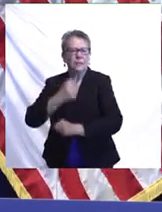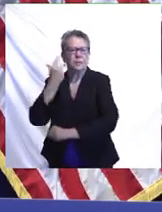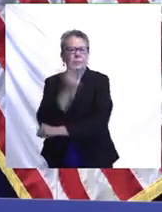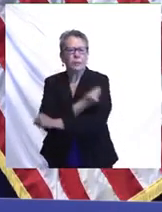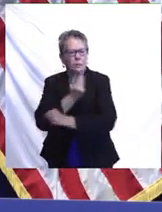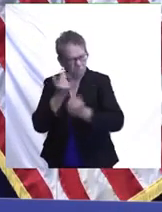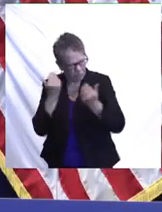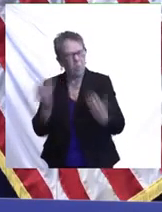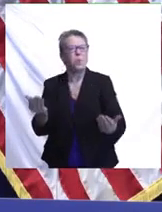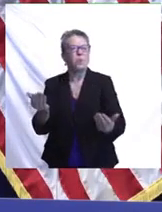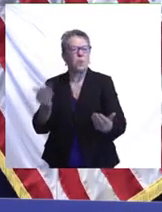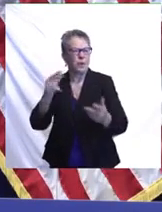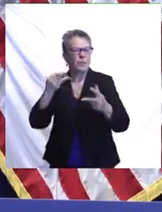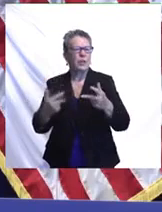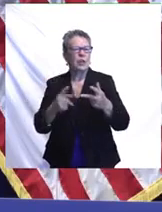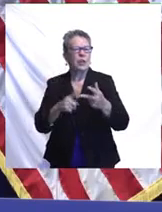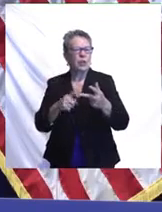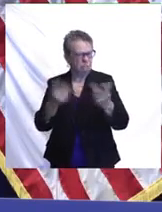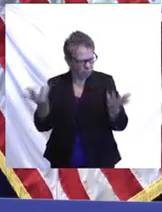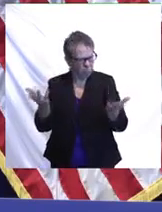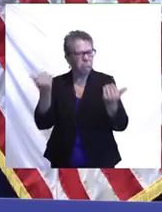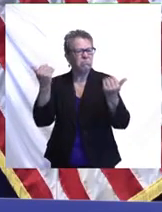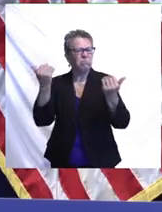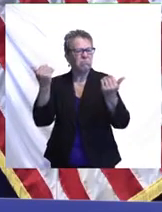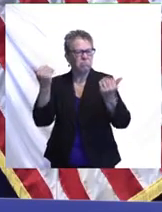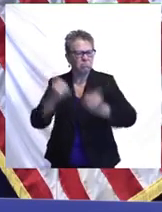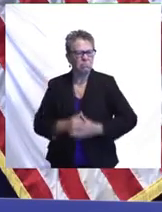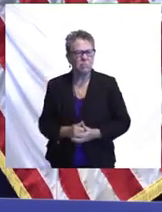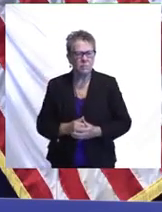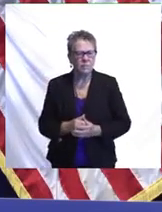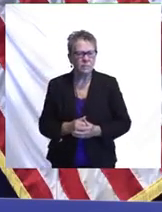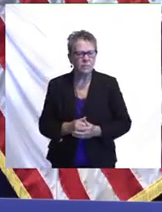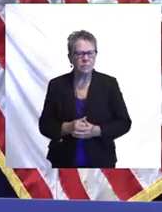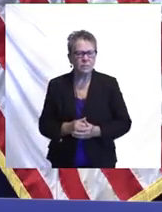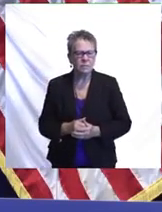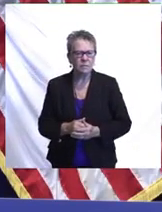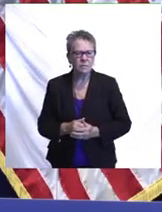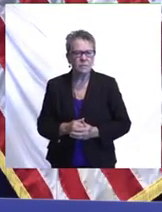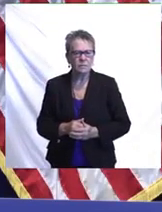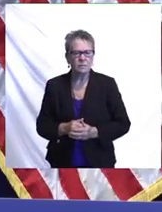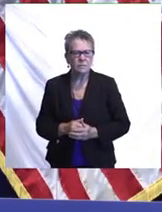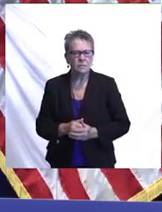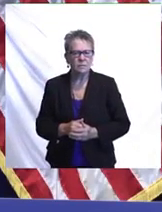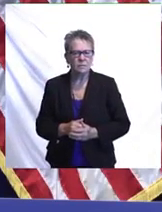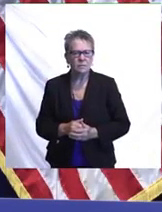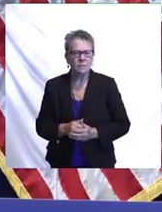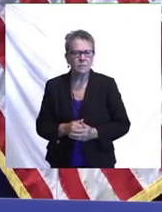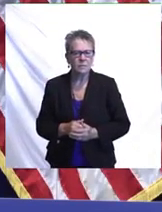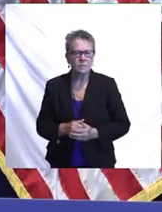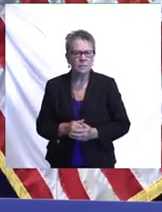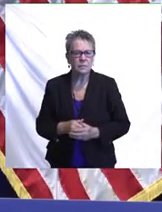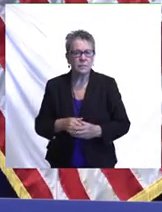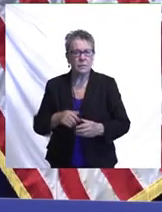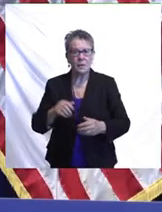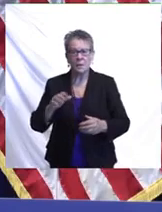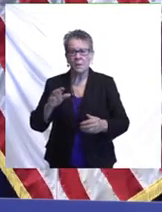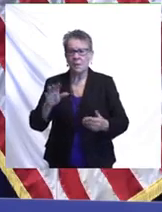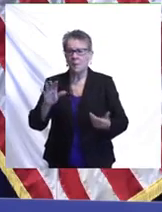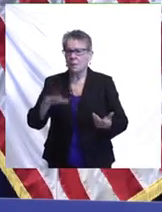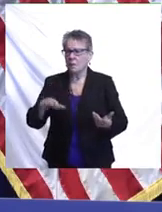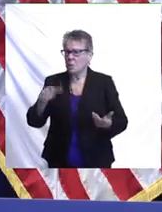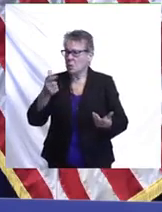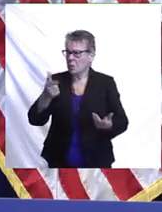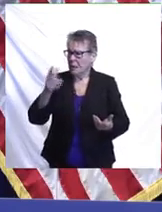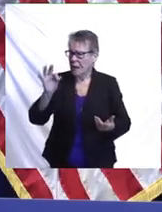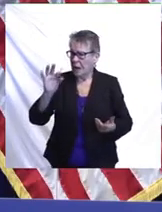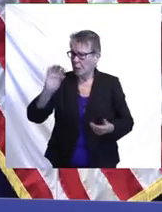2 months ago can receive their booster. About 29% of those eligible for a booster dose